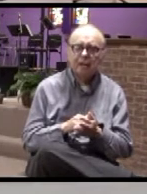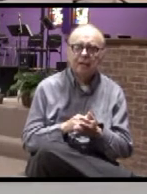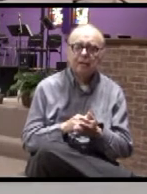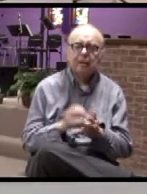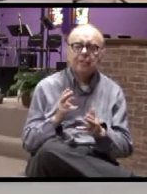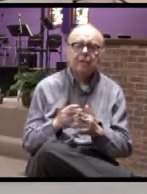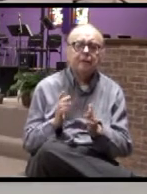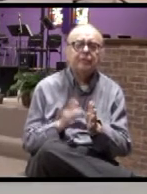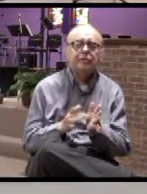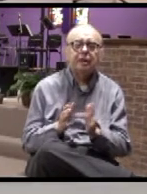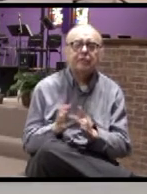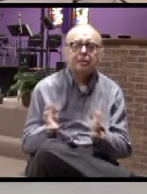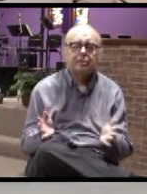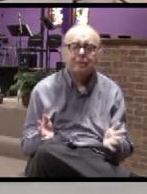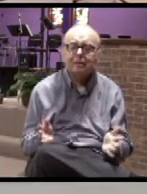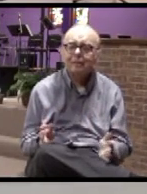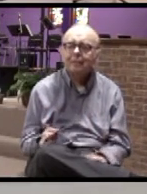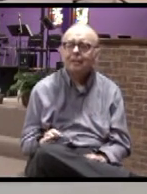Jesus.